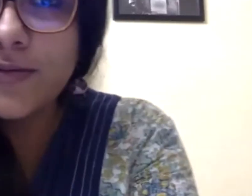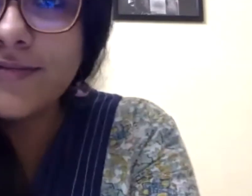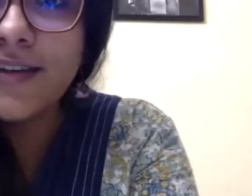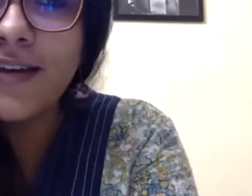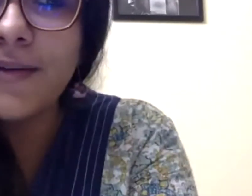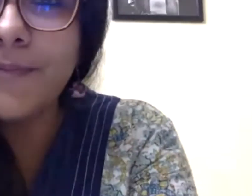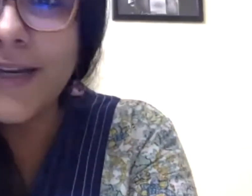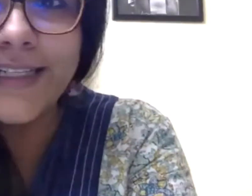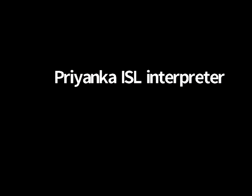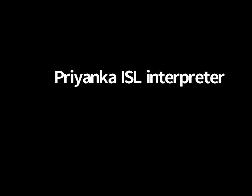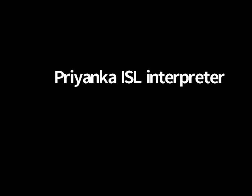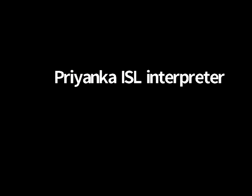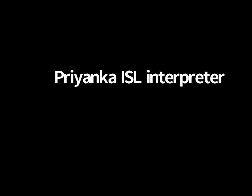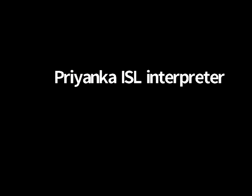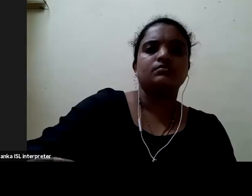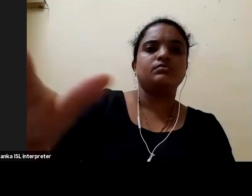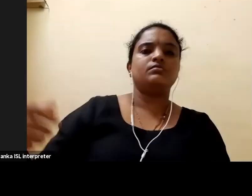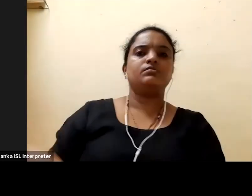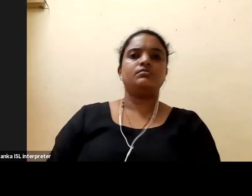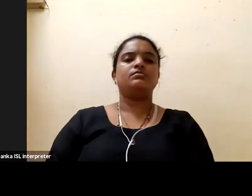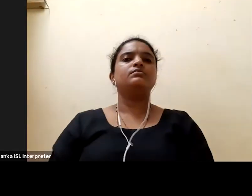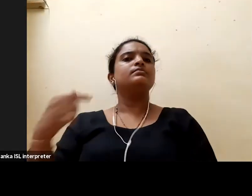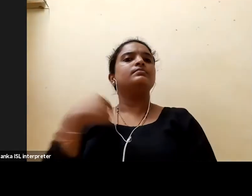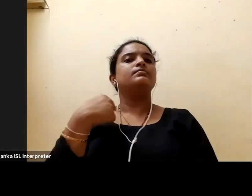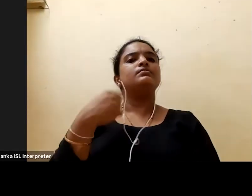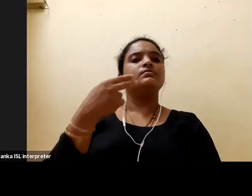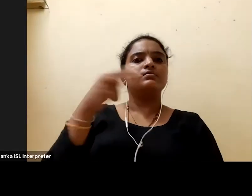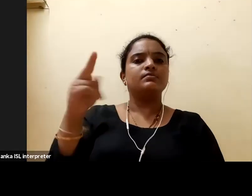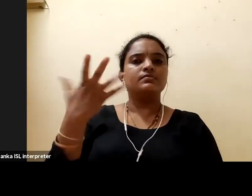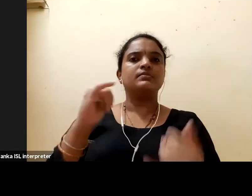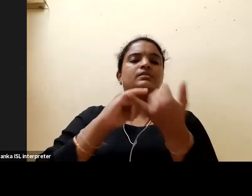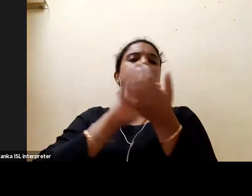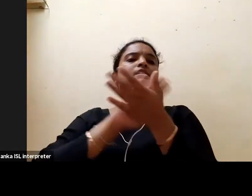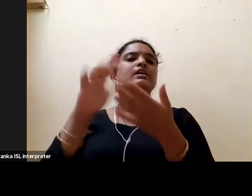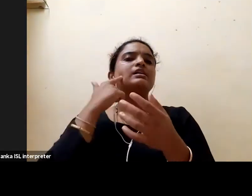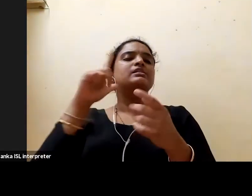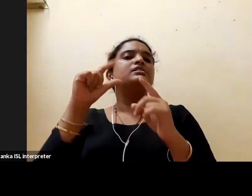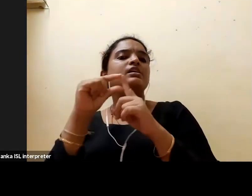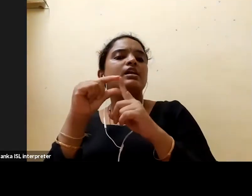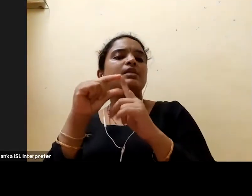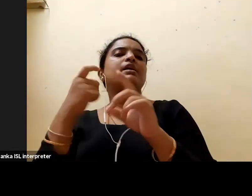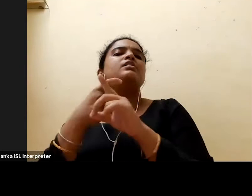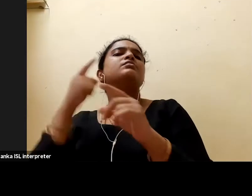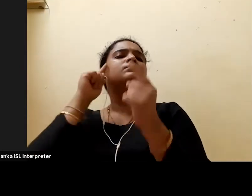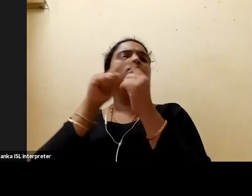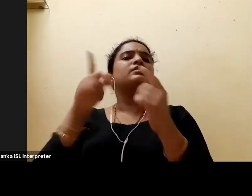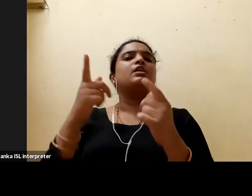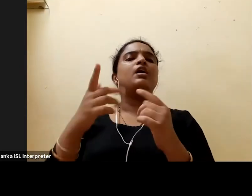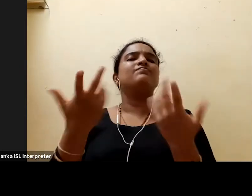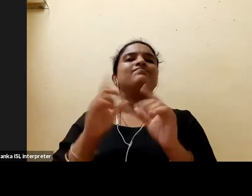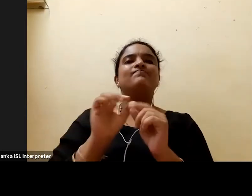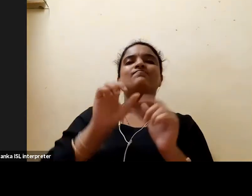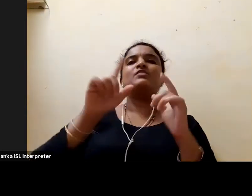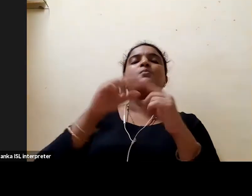Hello, my name is Shilpa Vijayakrishnan, and I head the Education and Outreach Department at the Museum of Art and